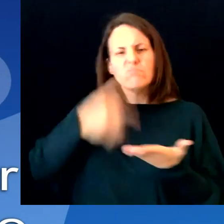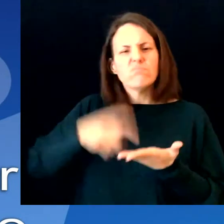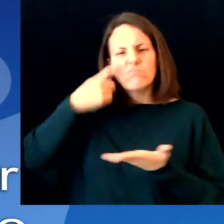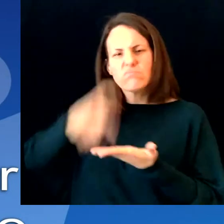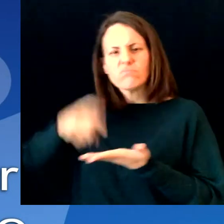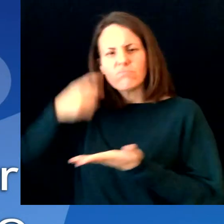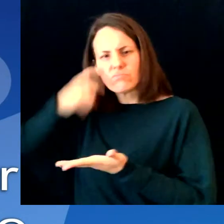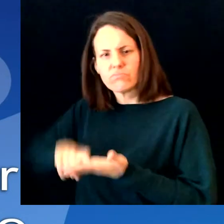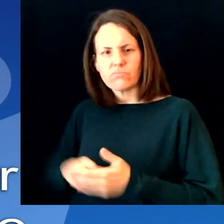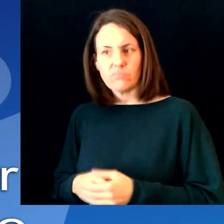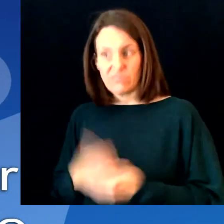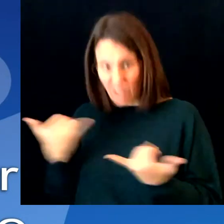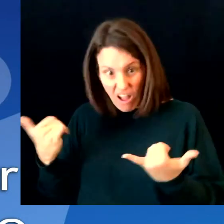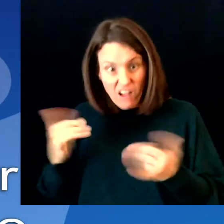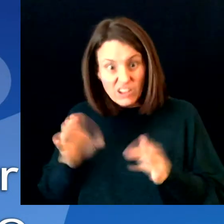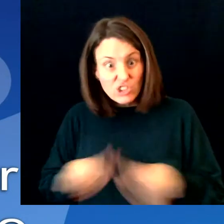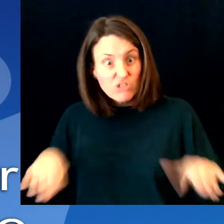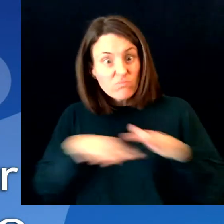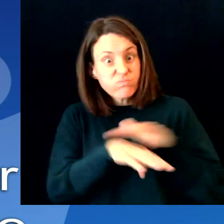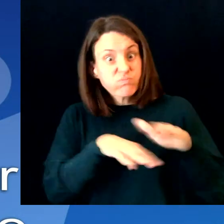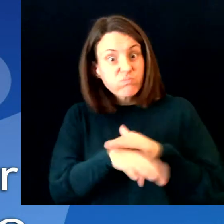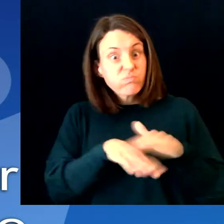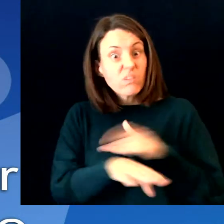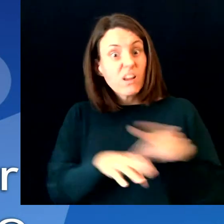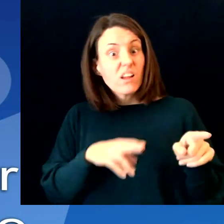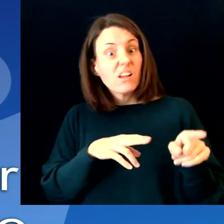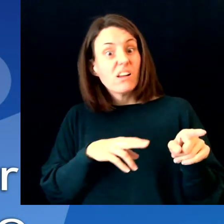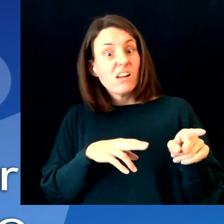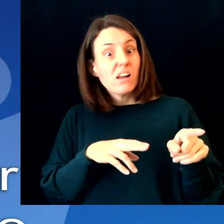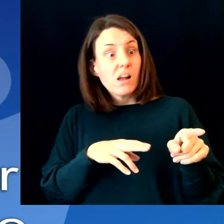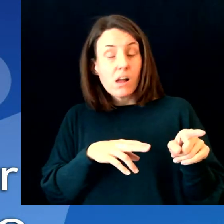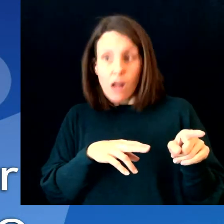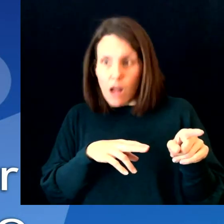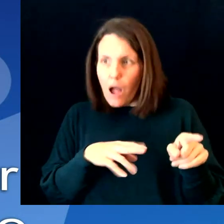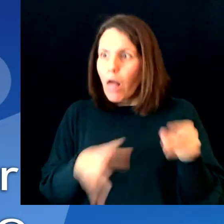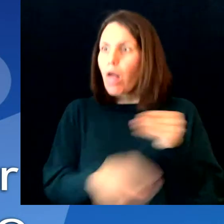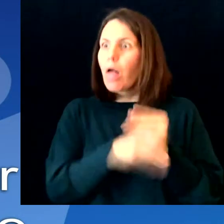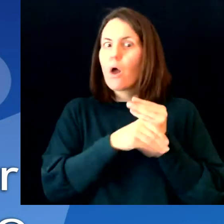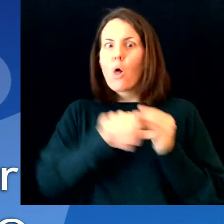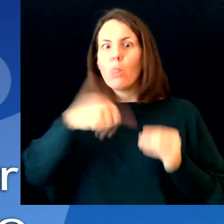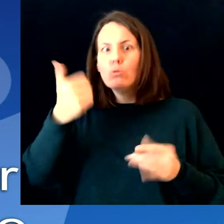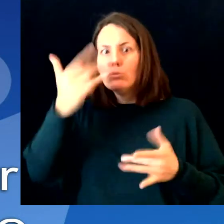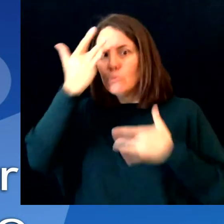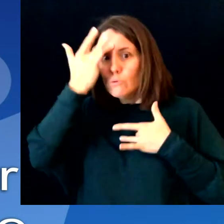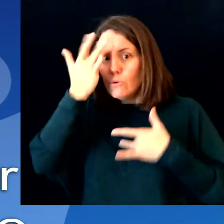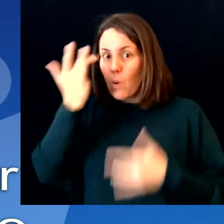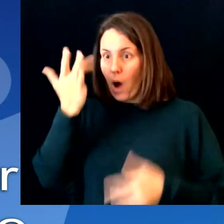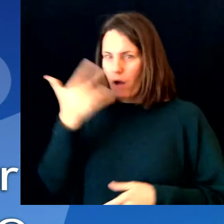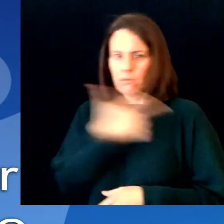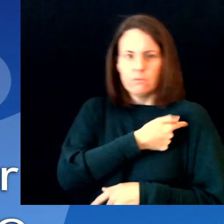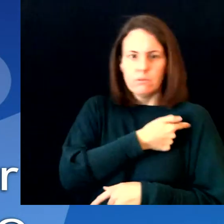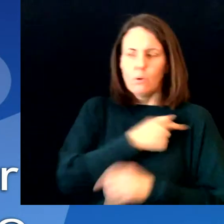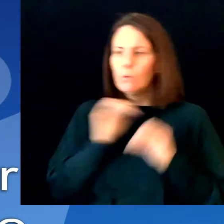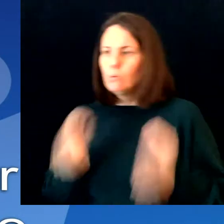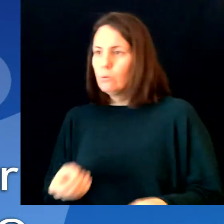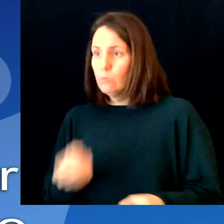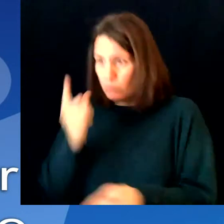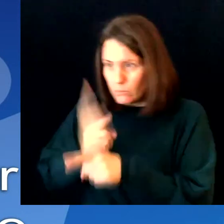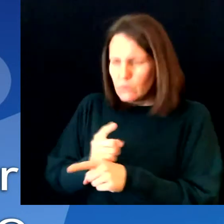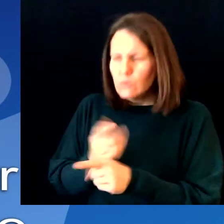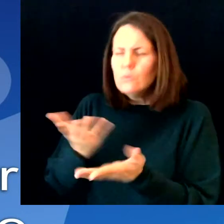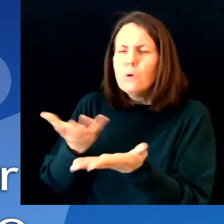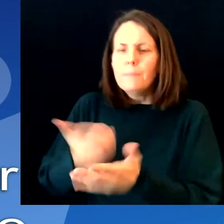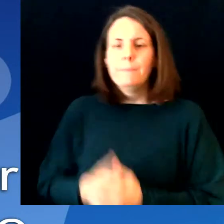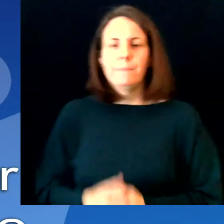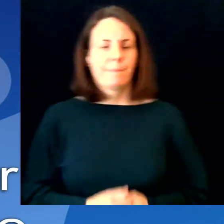have chronic diseases? Were they vaccinated? That kind of thing. Appreciate the question. I will share some answers, and then I'm going to pass this one over